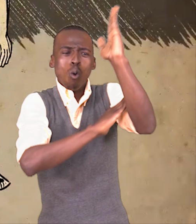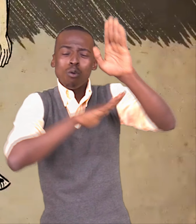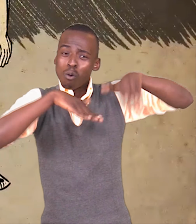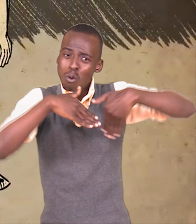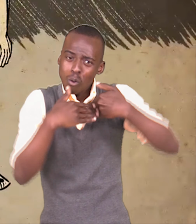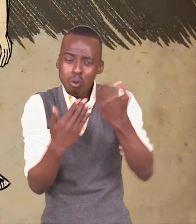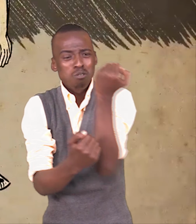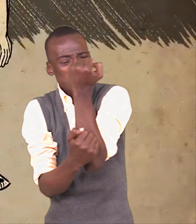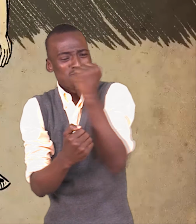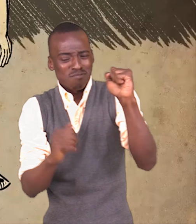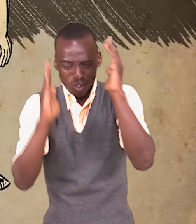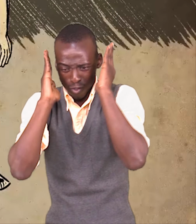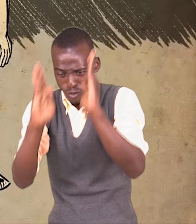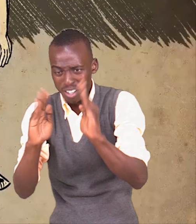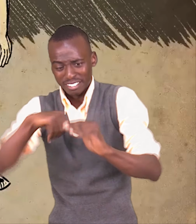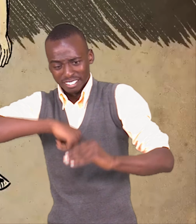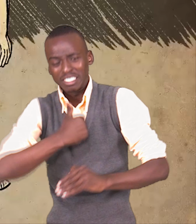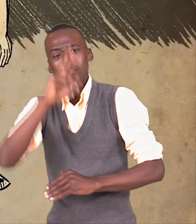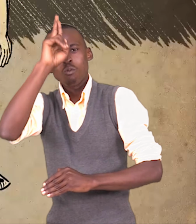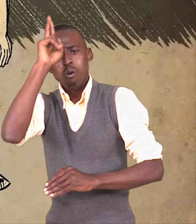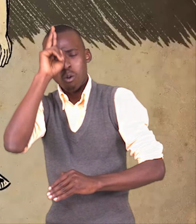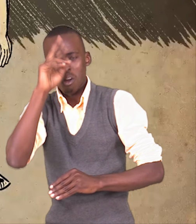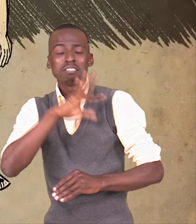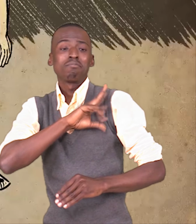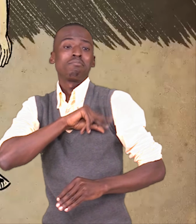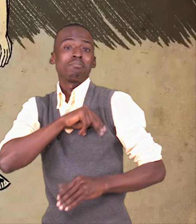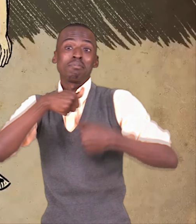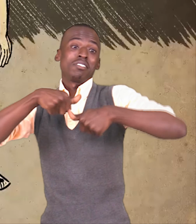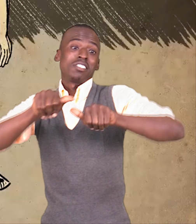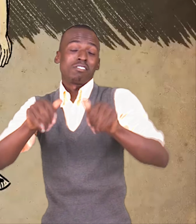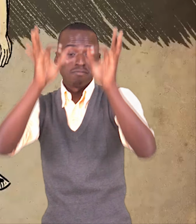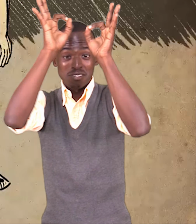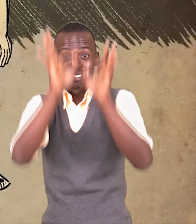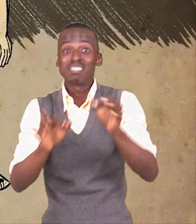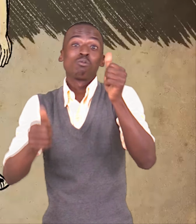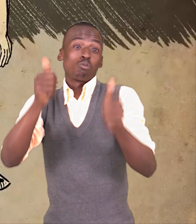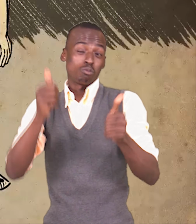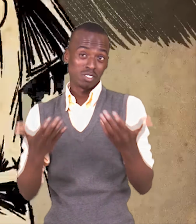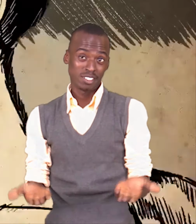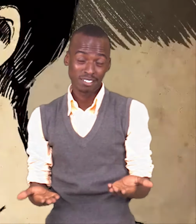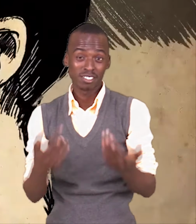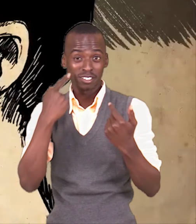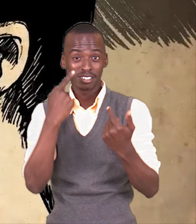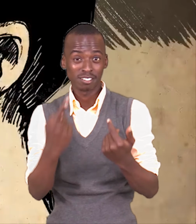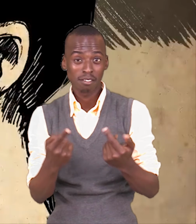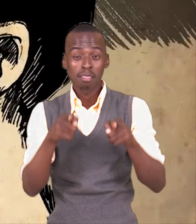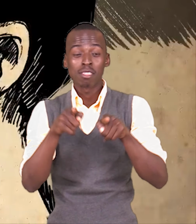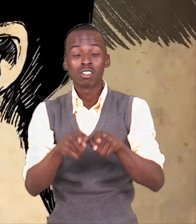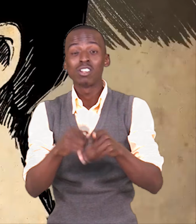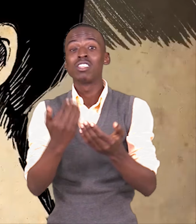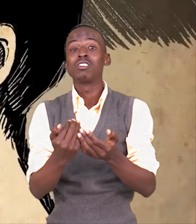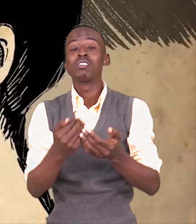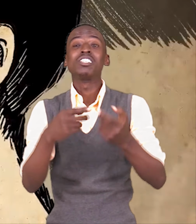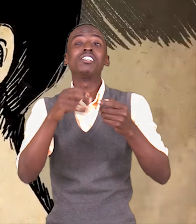going pretty good. But Jacob, the younger brother, wants the family's inheritance, which belongs to Esau, the older brother. So he devises a plan